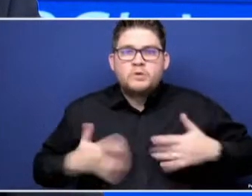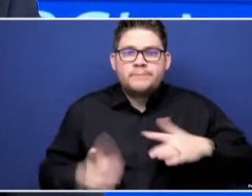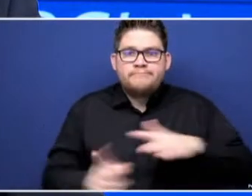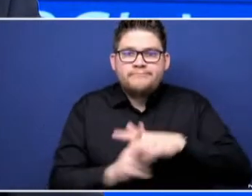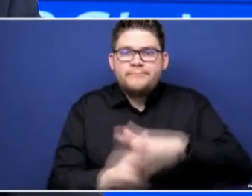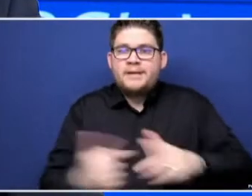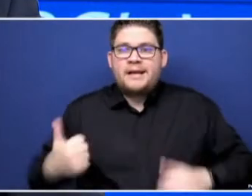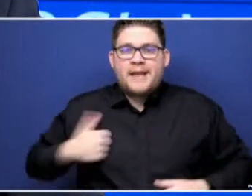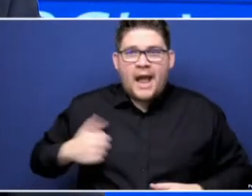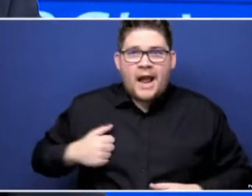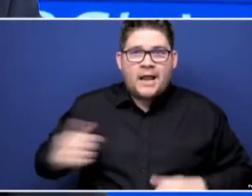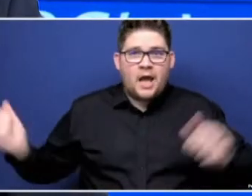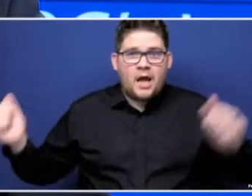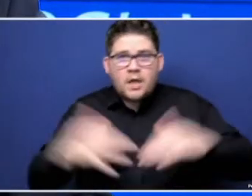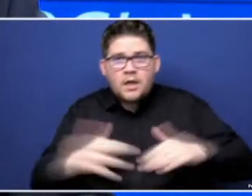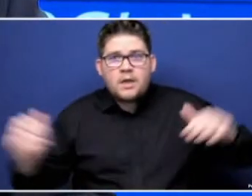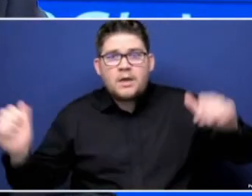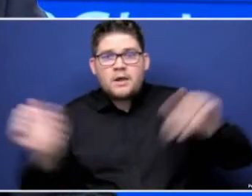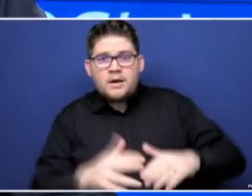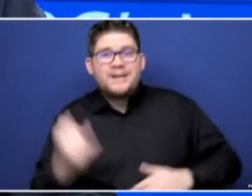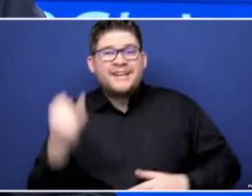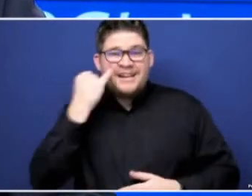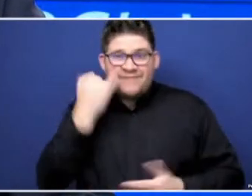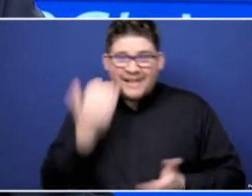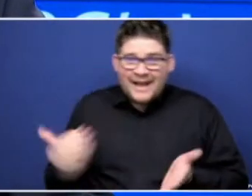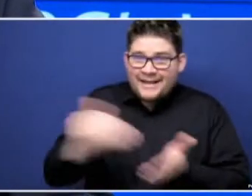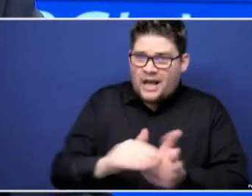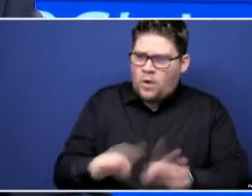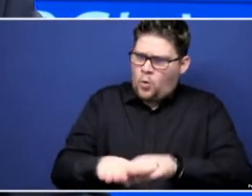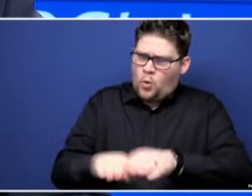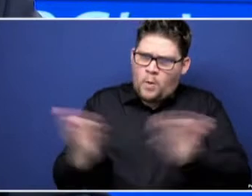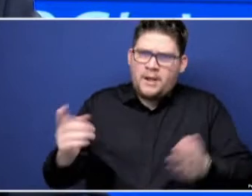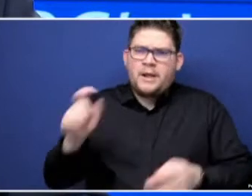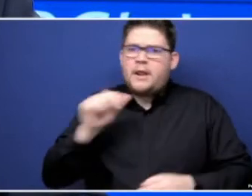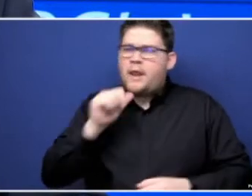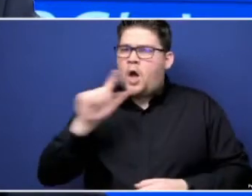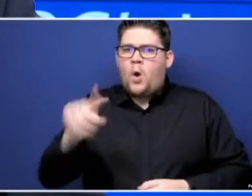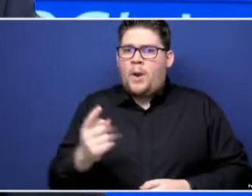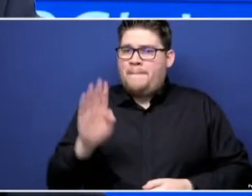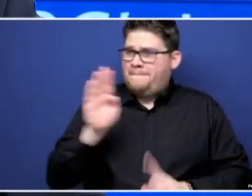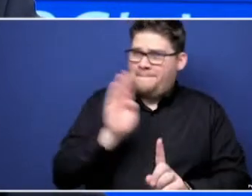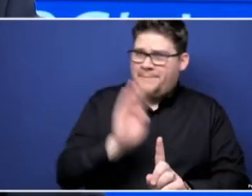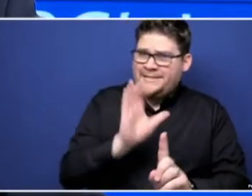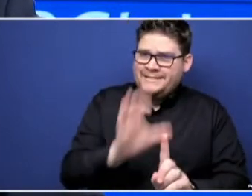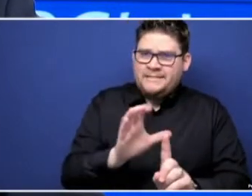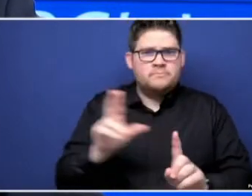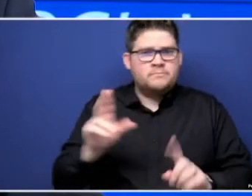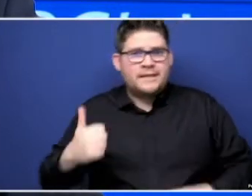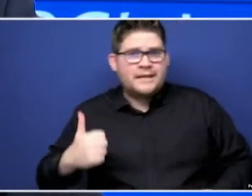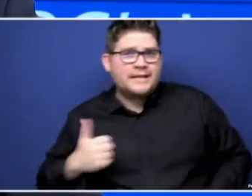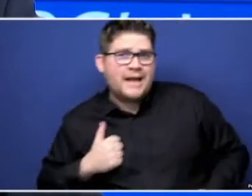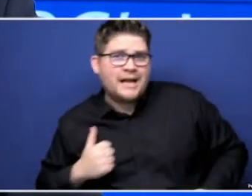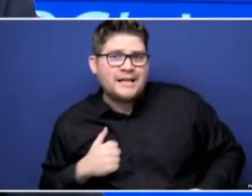any details around that. And also, when it comes to these workers, can